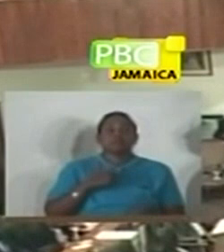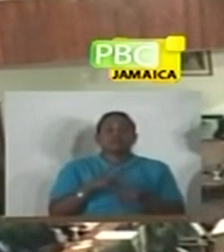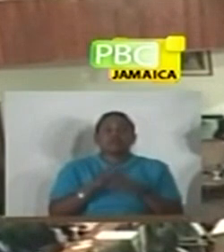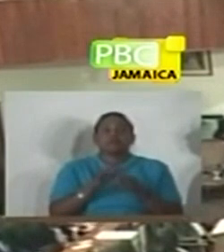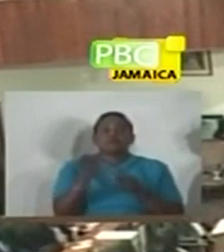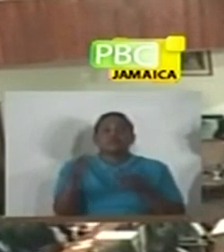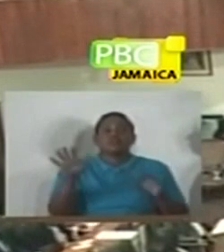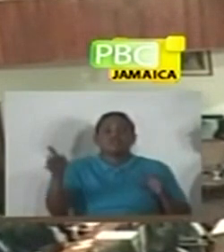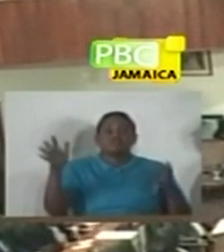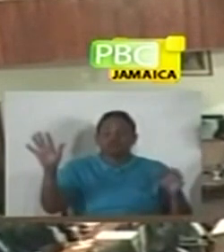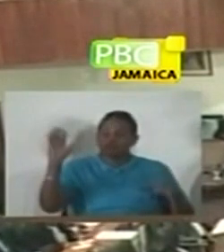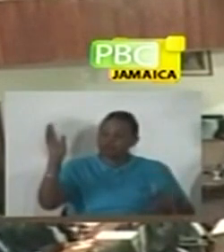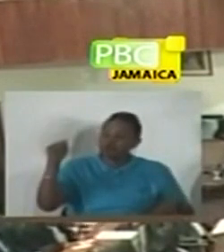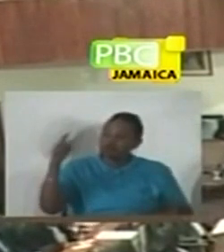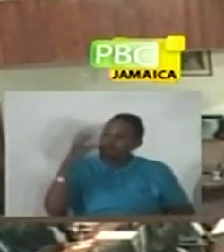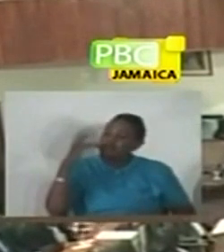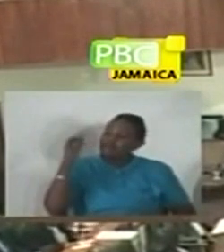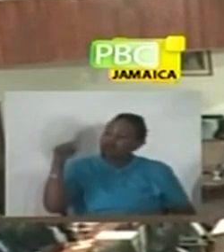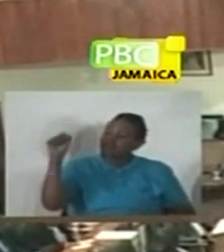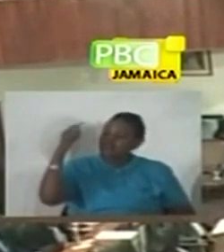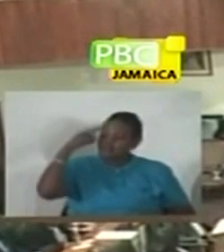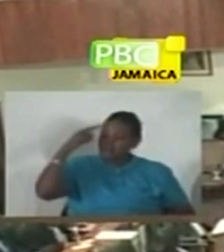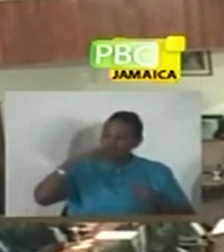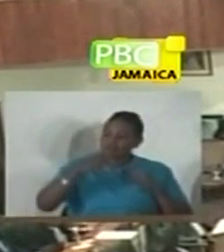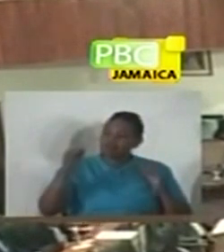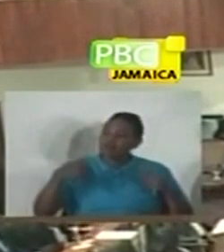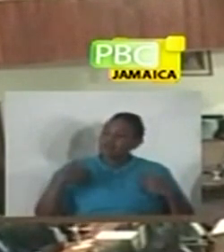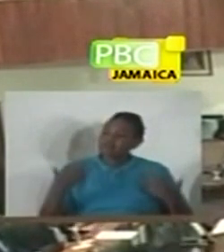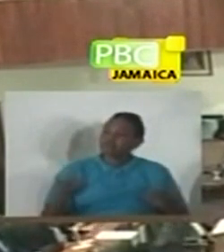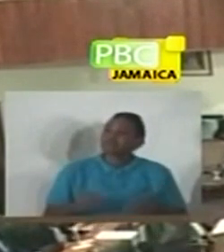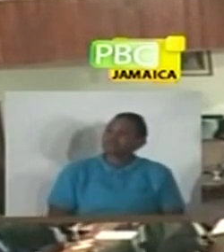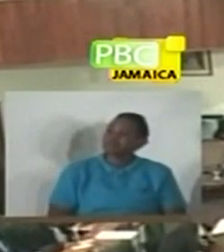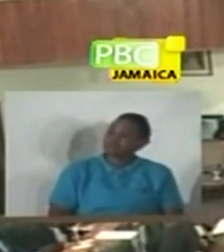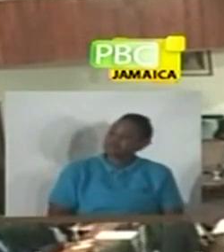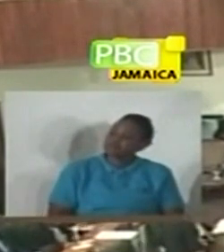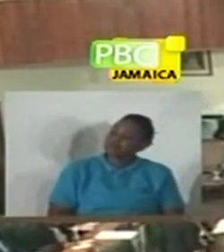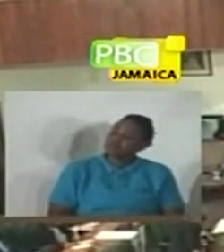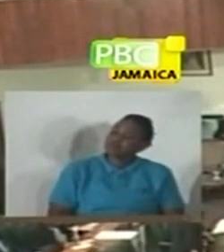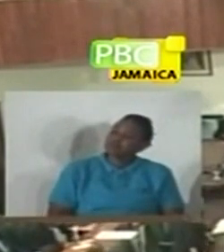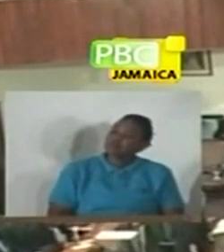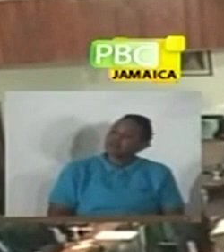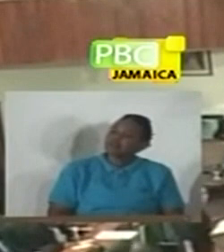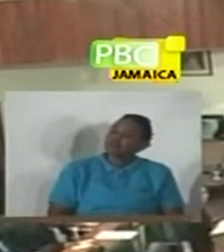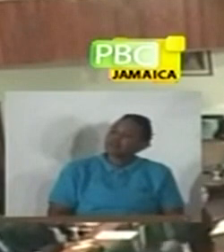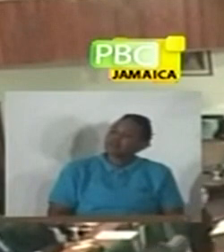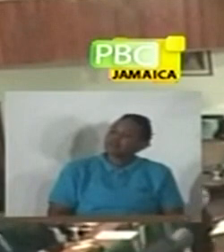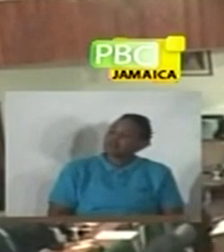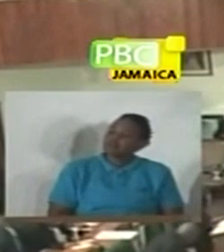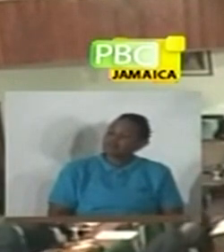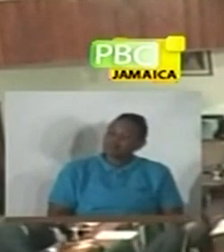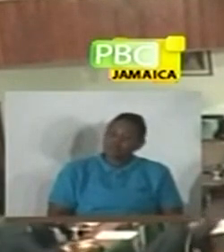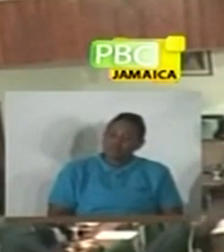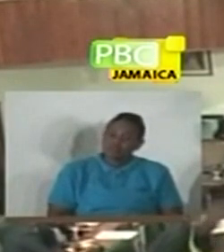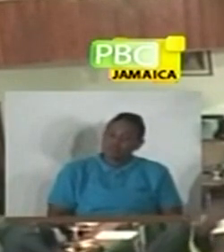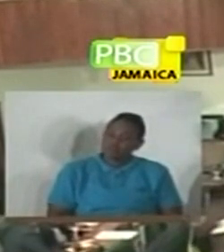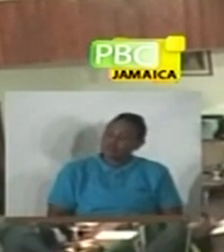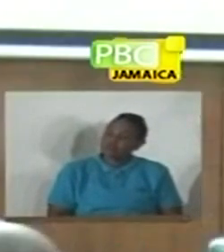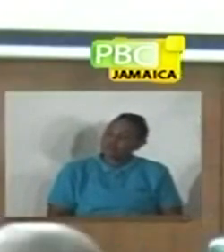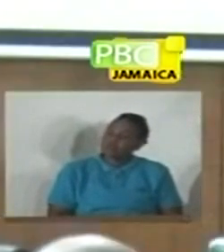Those in favour? Aye. Those against? As of it. Minister. Thank you, Mr. Speaker. Thank you,